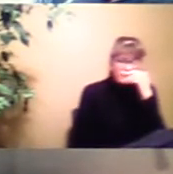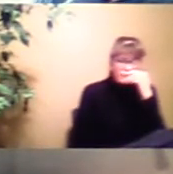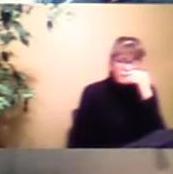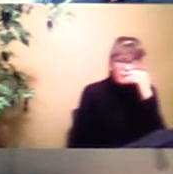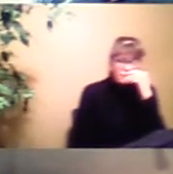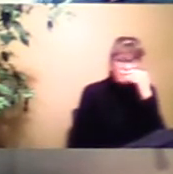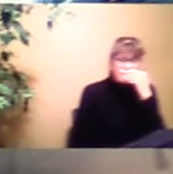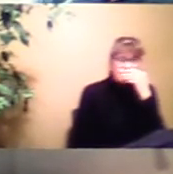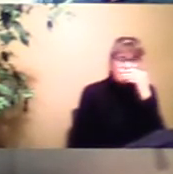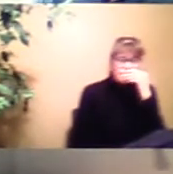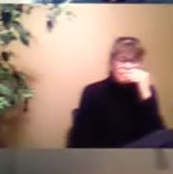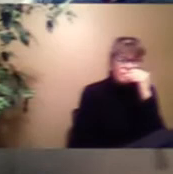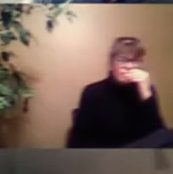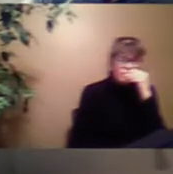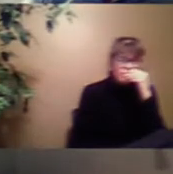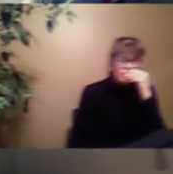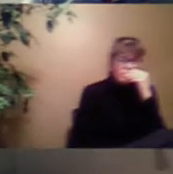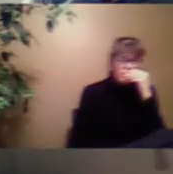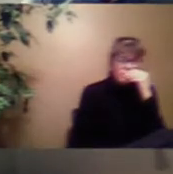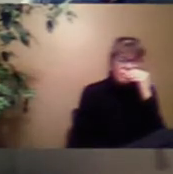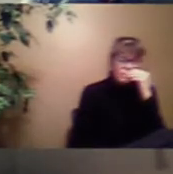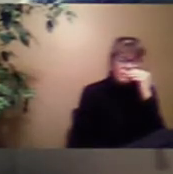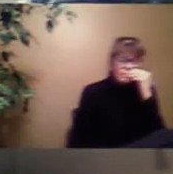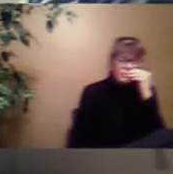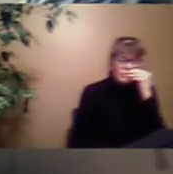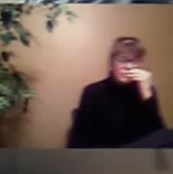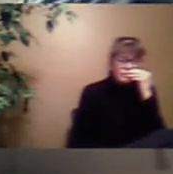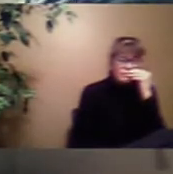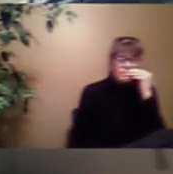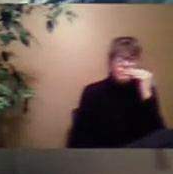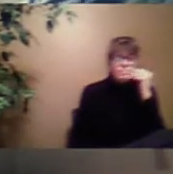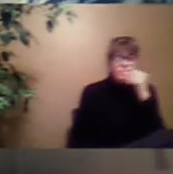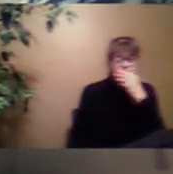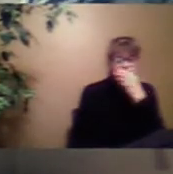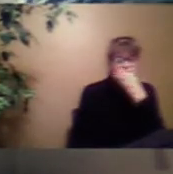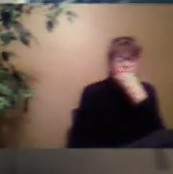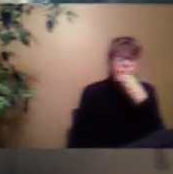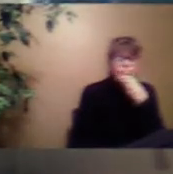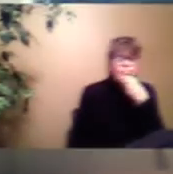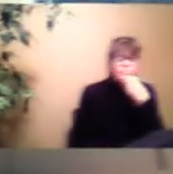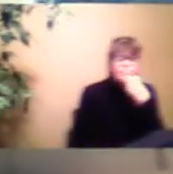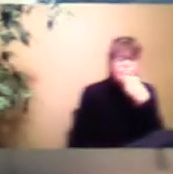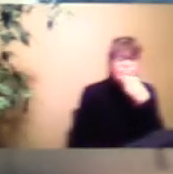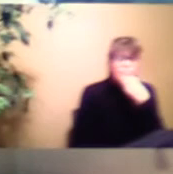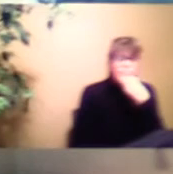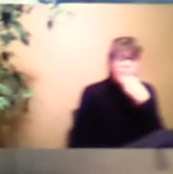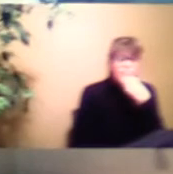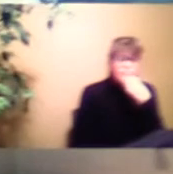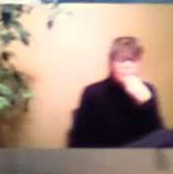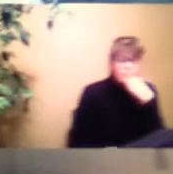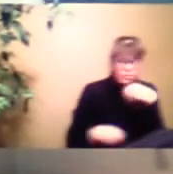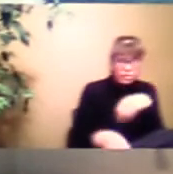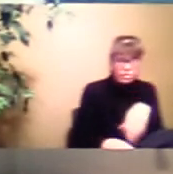tacks on that one. What were the dollars? The The alternative